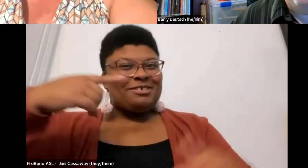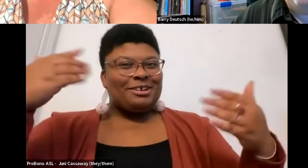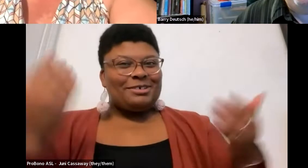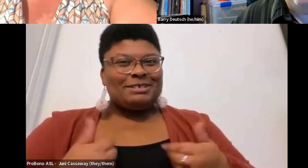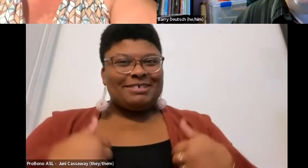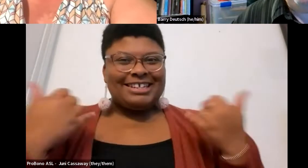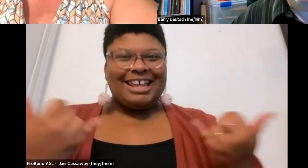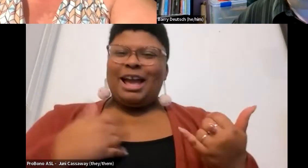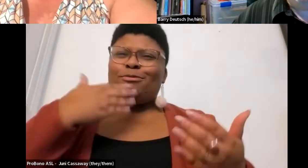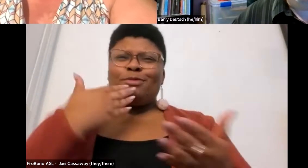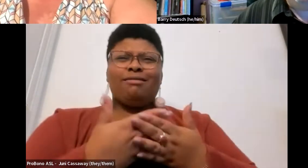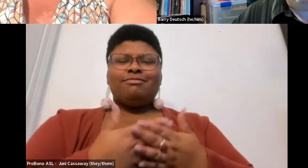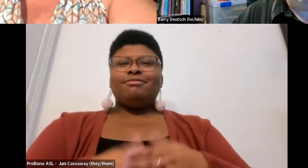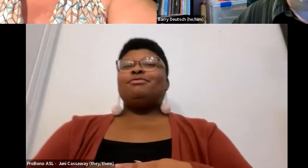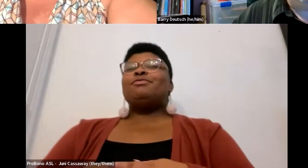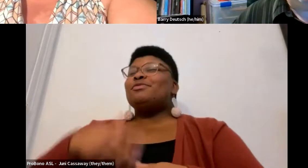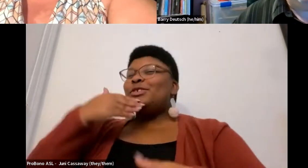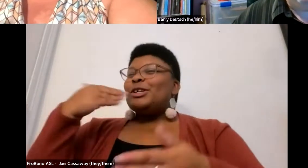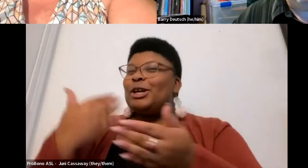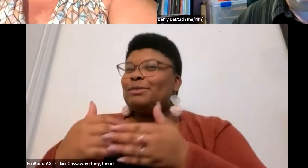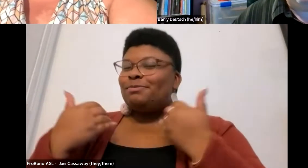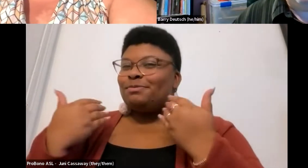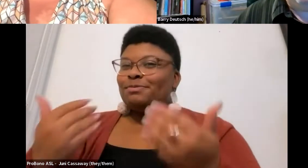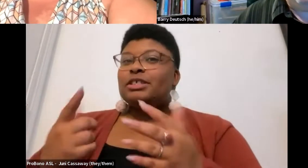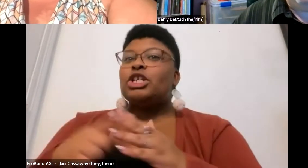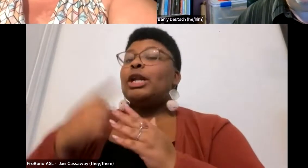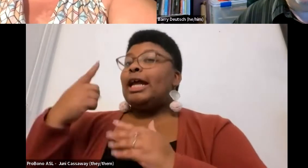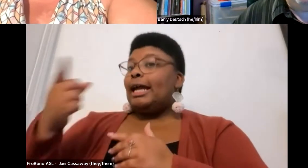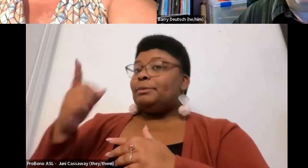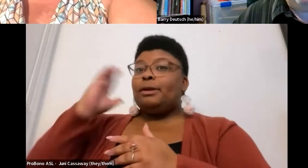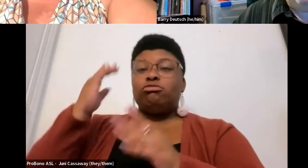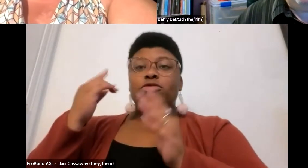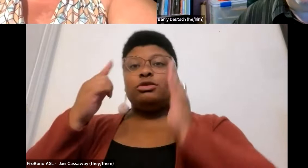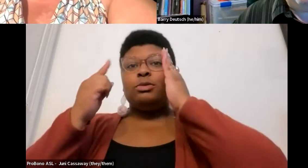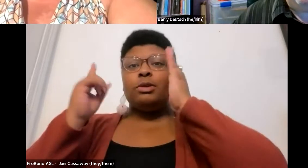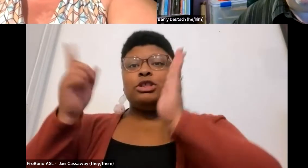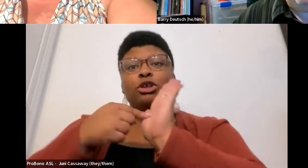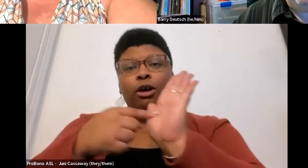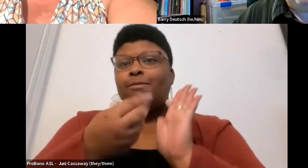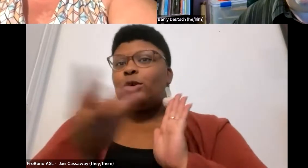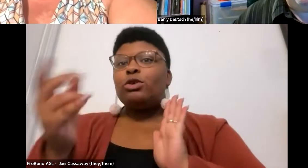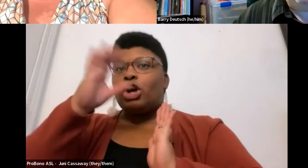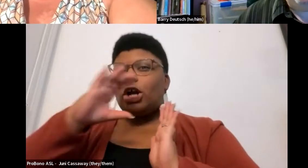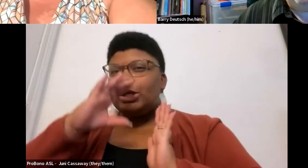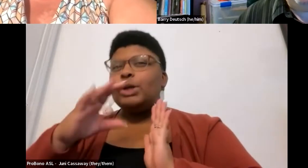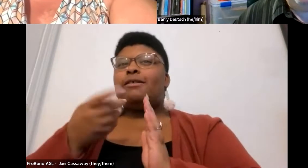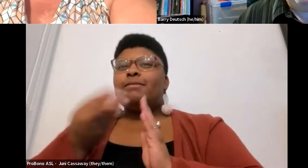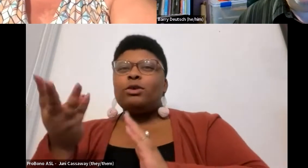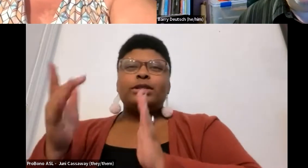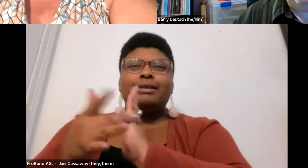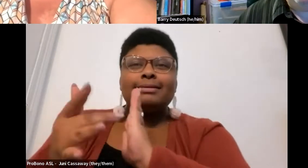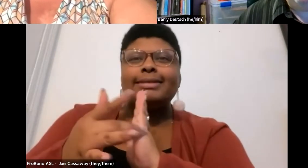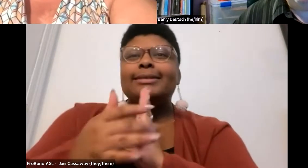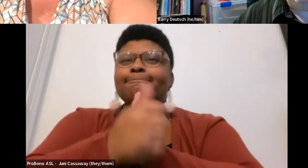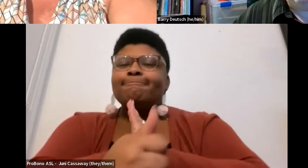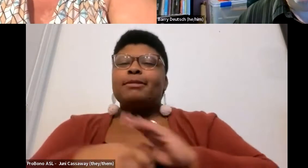Good. So let's get started by Barry's going to show us a little bit of his cartoons and some of his techniques a little later in the webinar. Before we get into that,